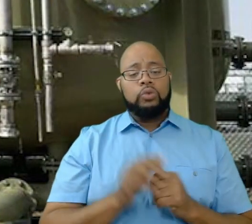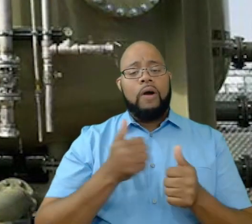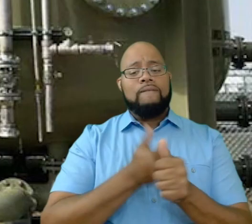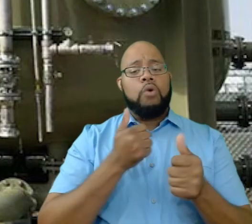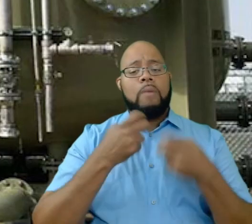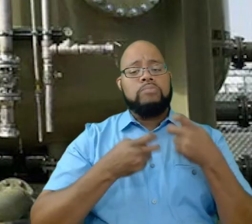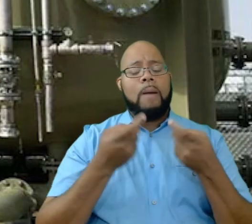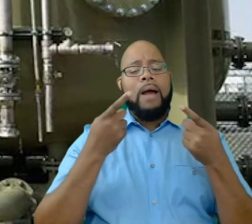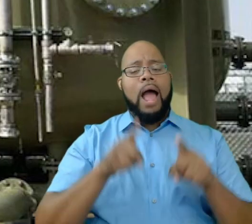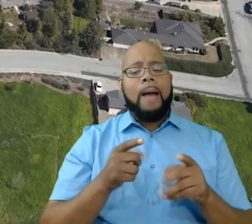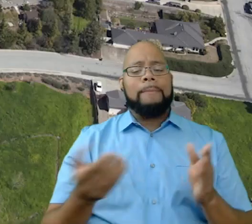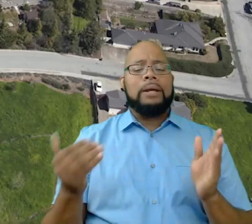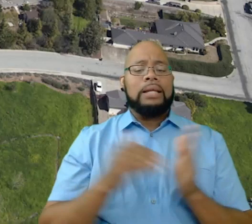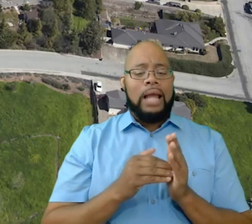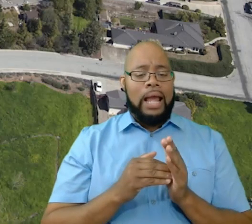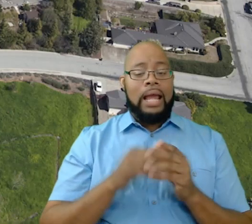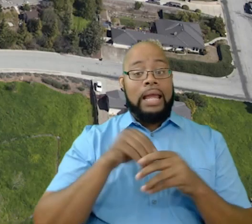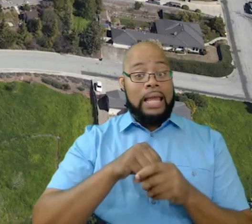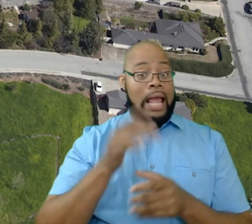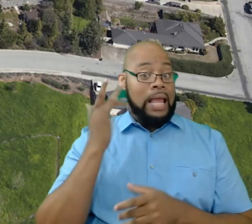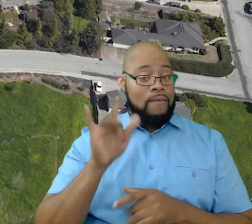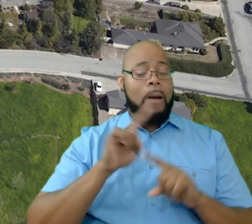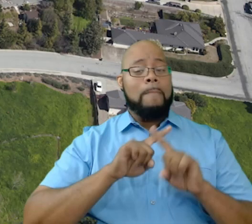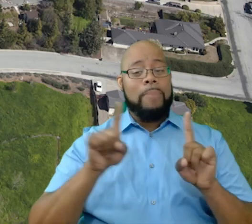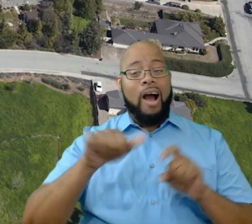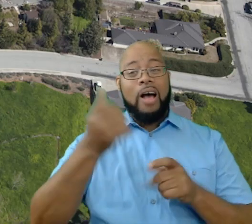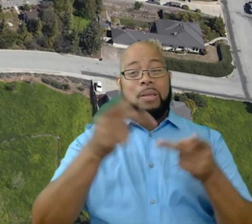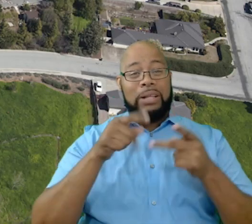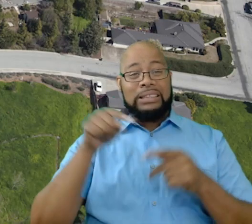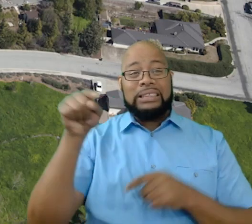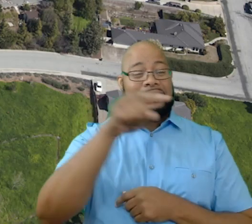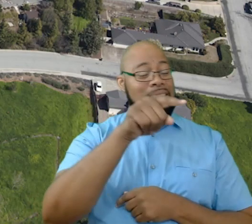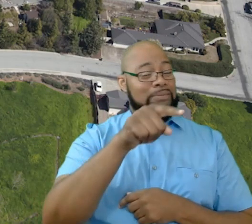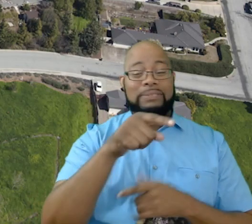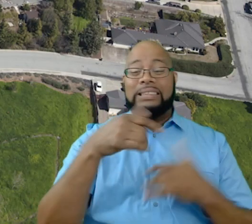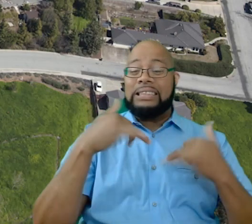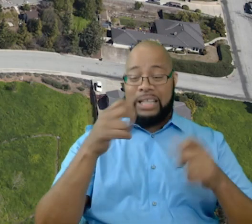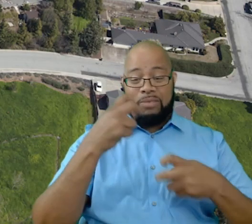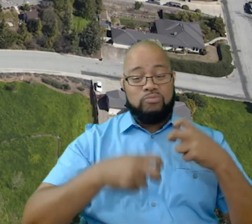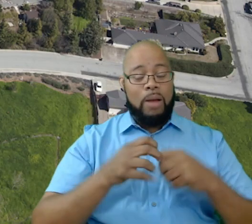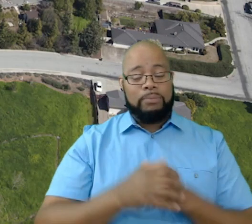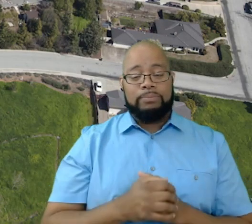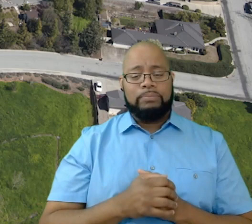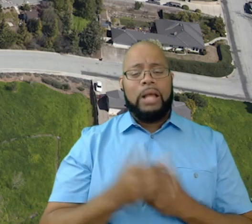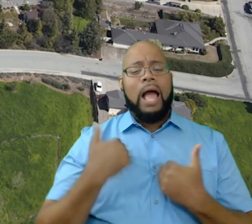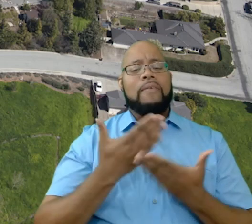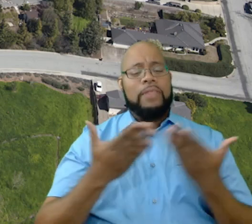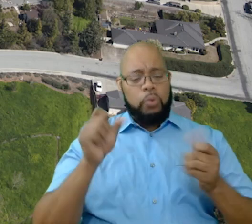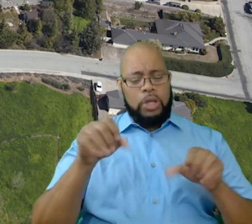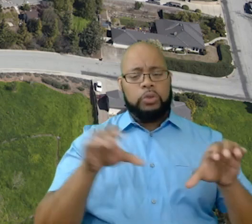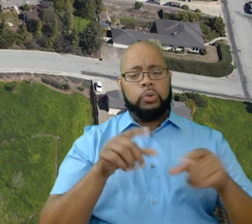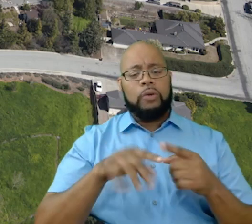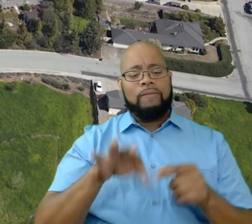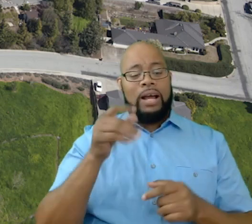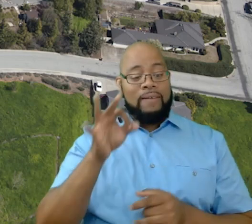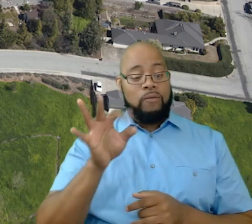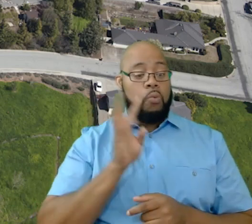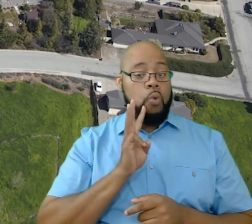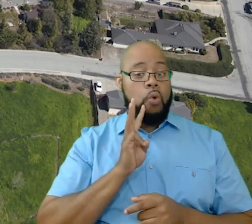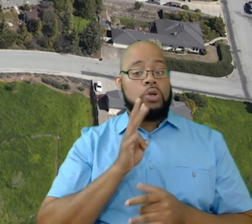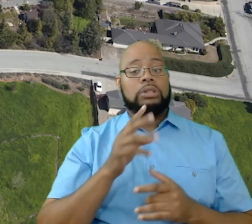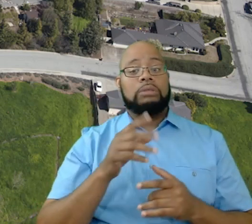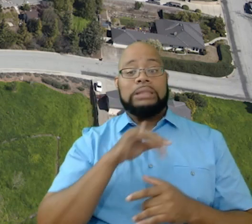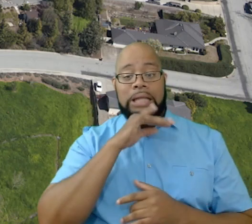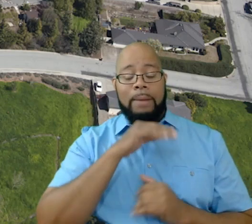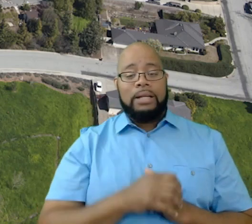and local levels to avoid the problem from happening again in California, but not in most other places. There are some things that you can do to